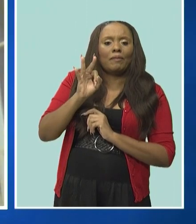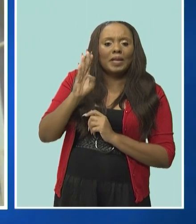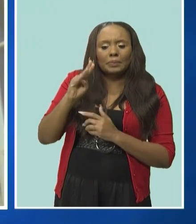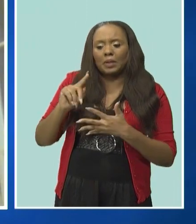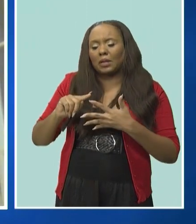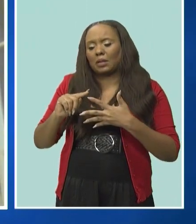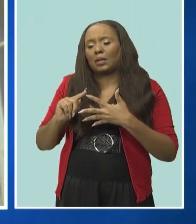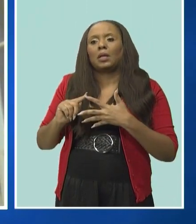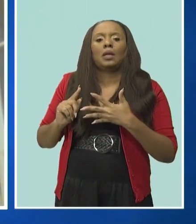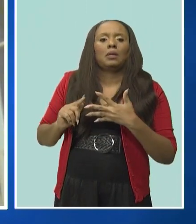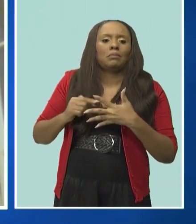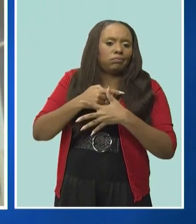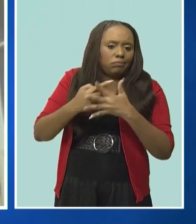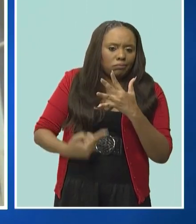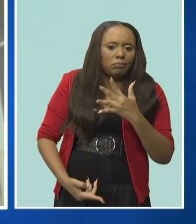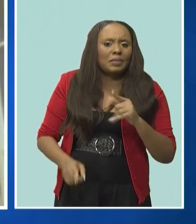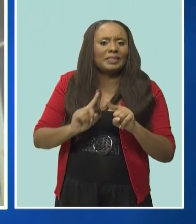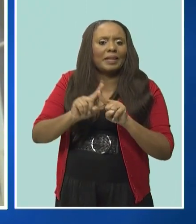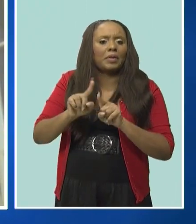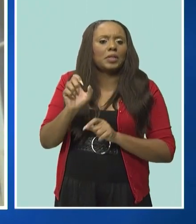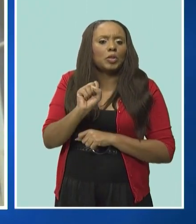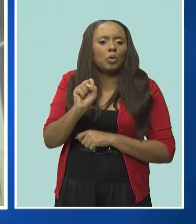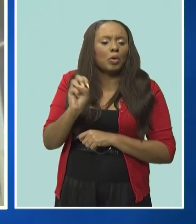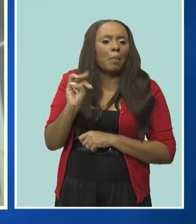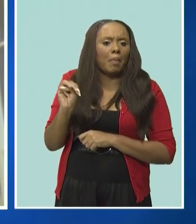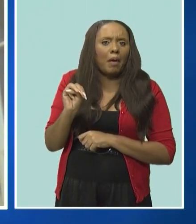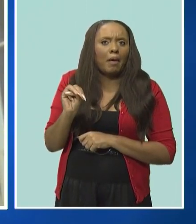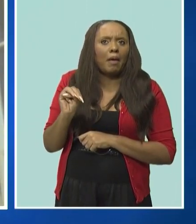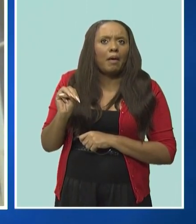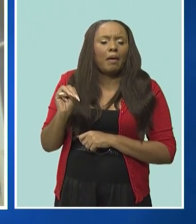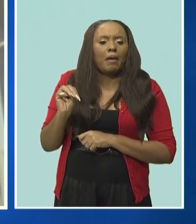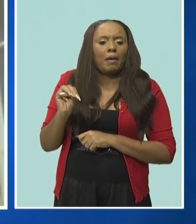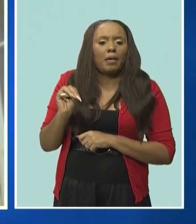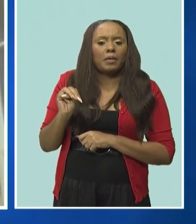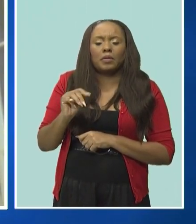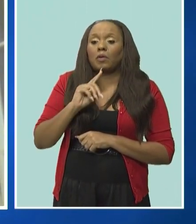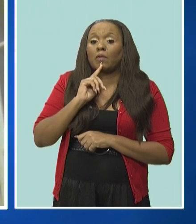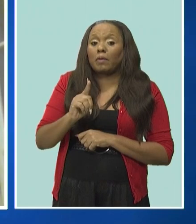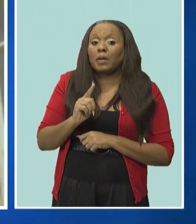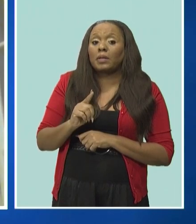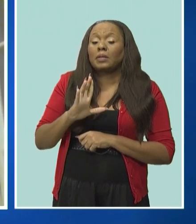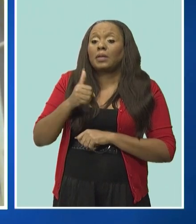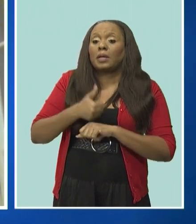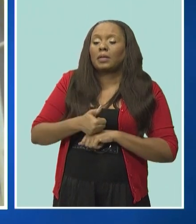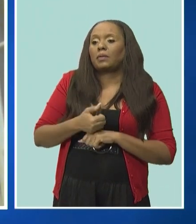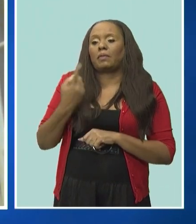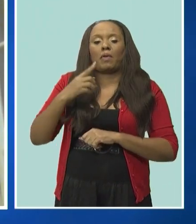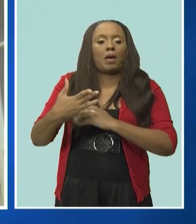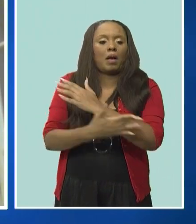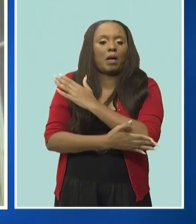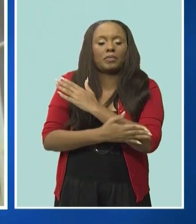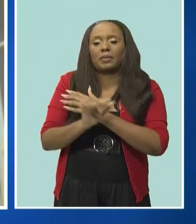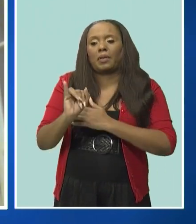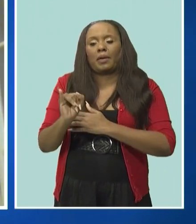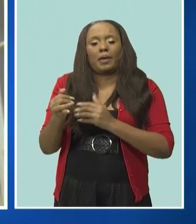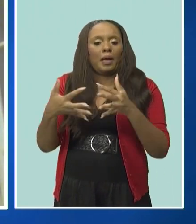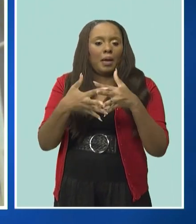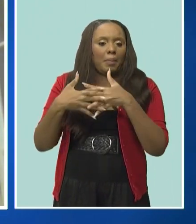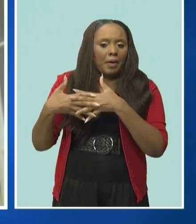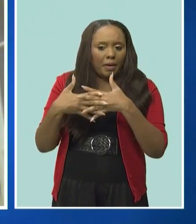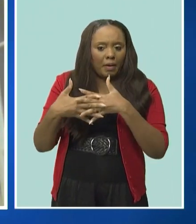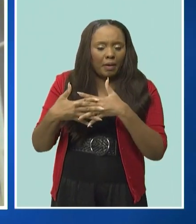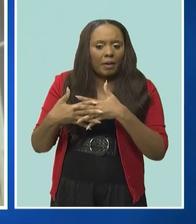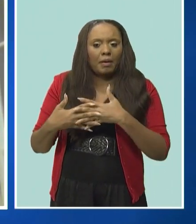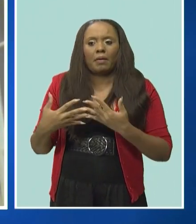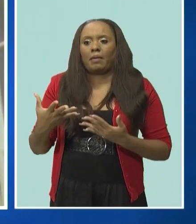on, because they were built first and foremost for Western nations such as the United States, and it has very